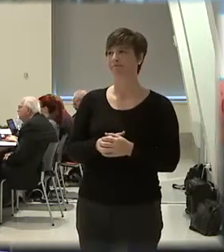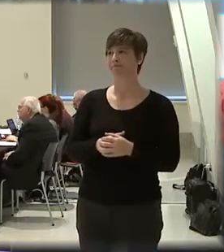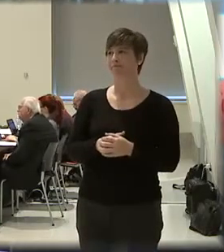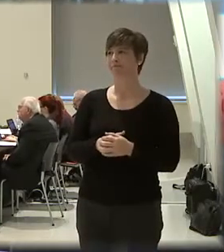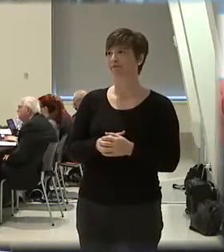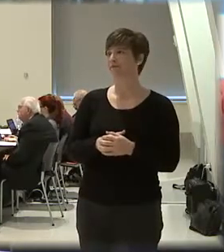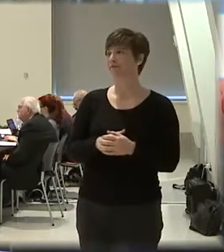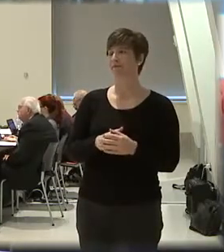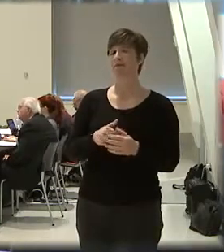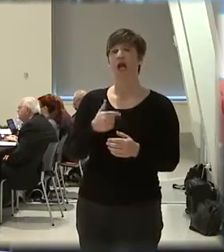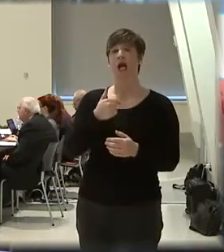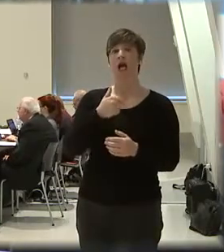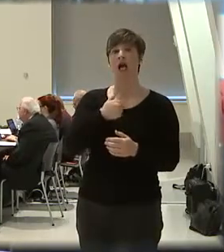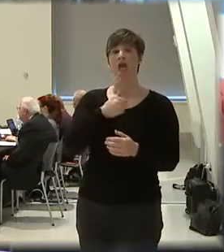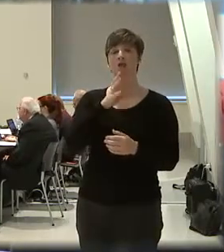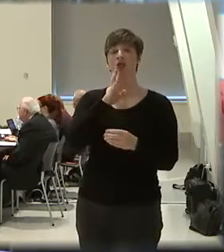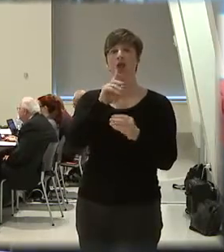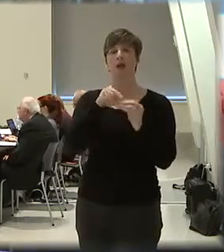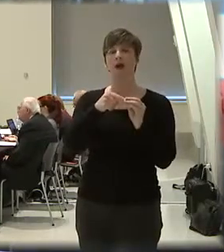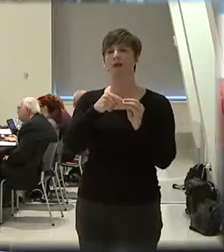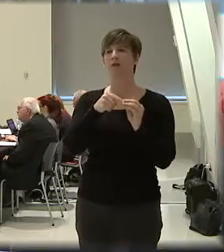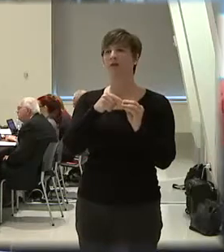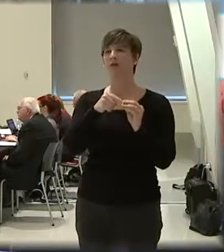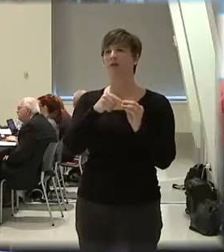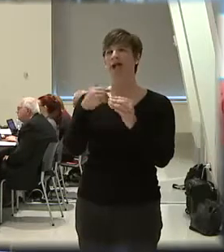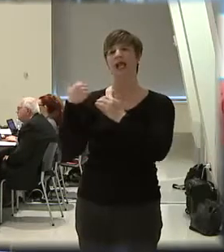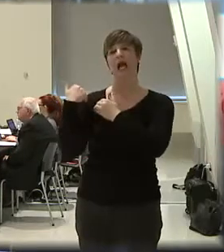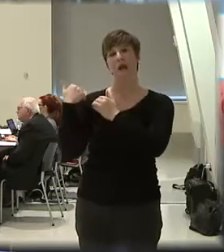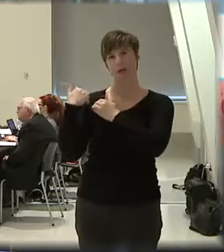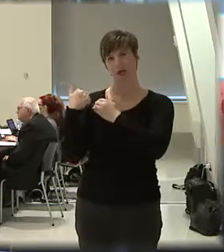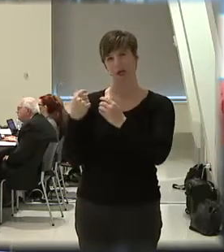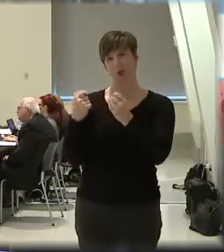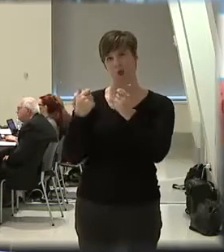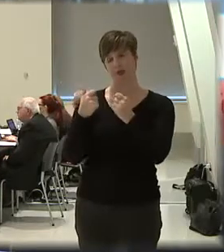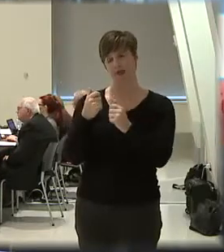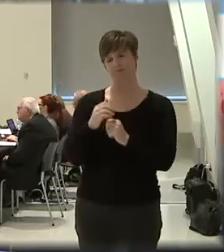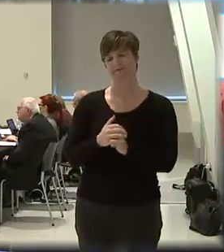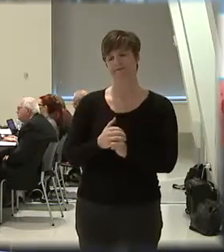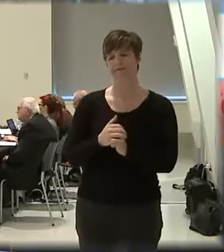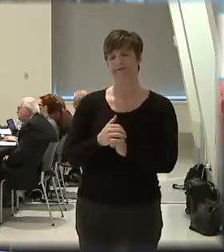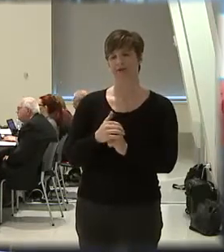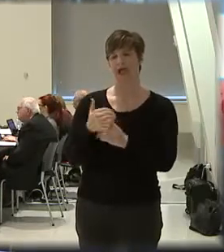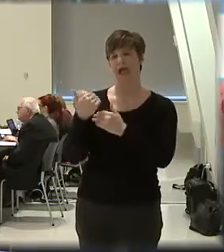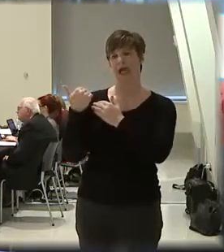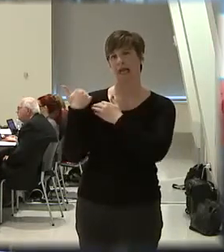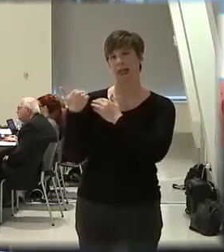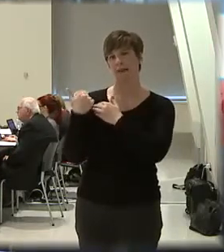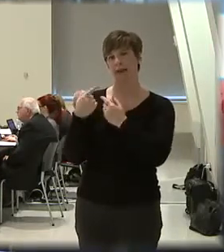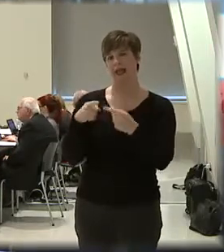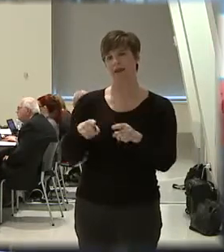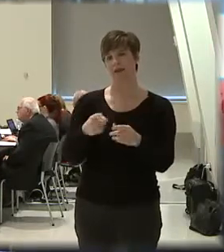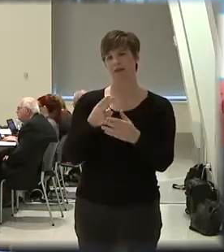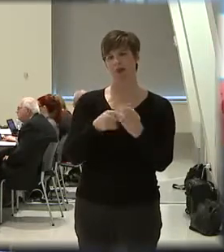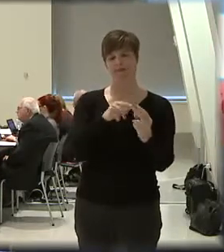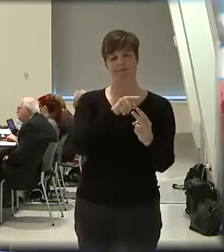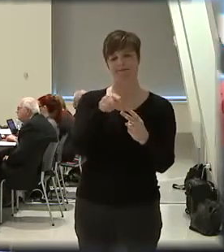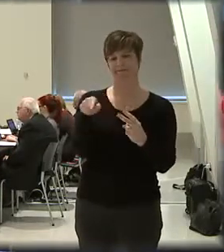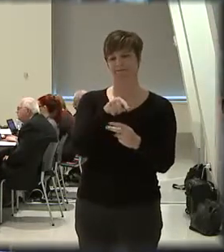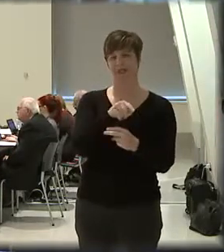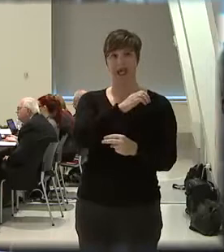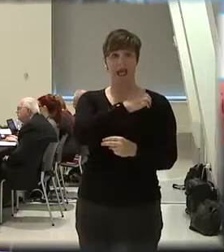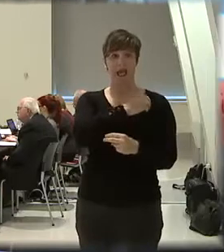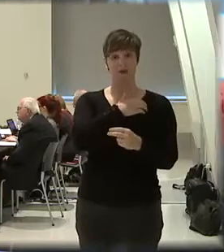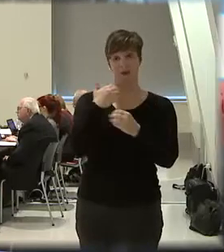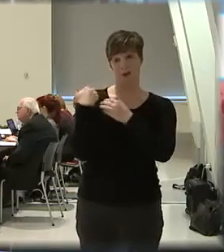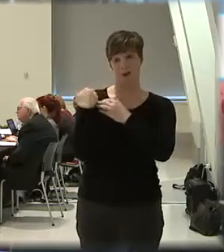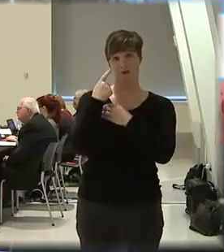me go into privacy accountability real quick. Accountability cuts both ways. Police officers are held